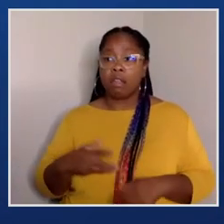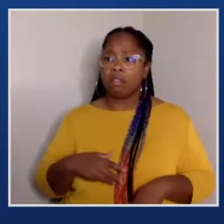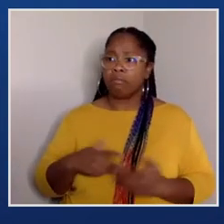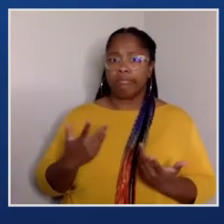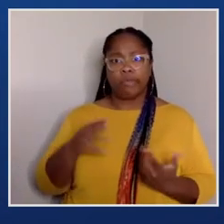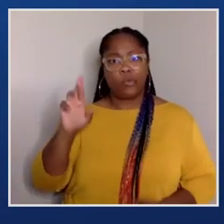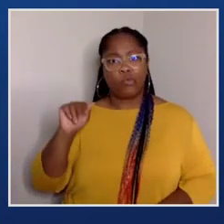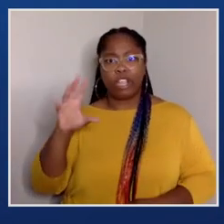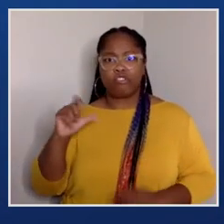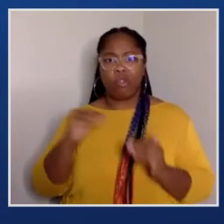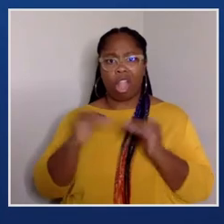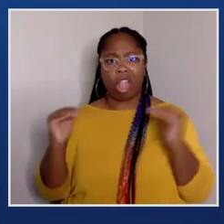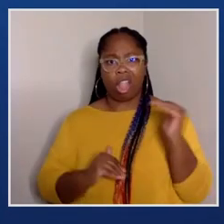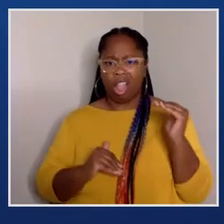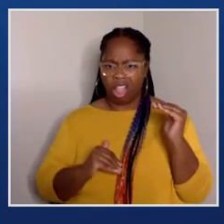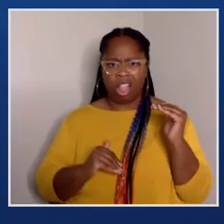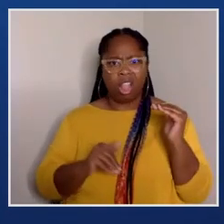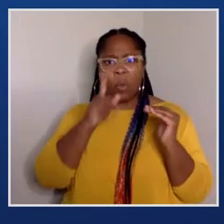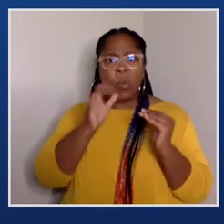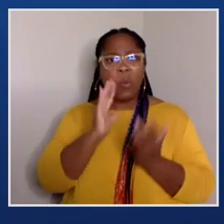differences, it's going to come from you.